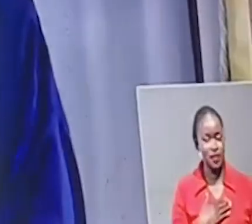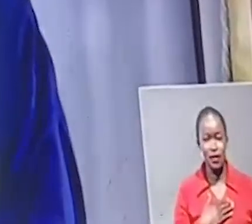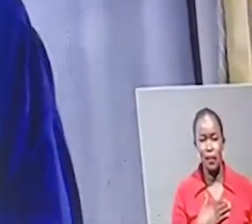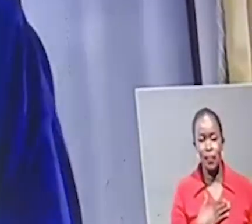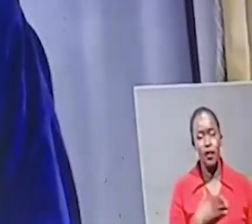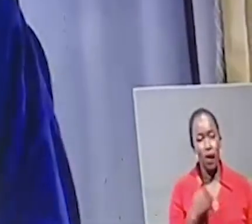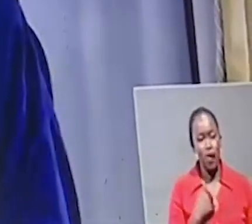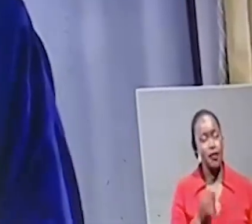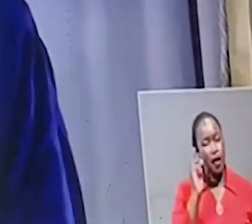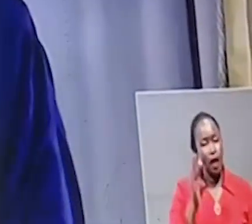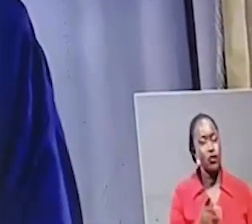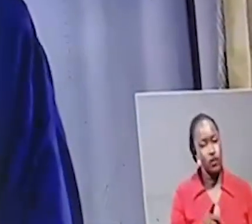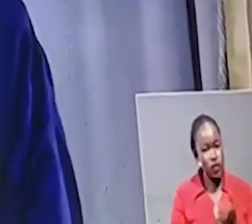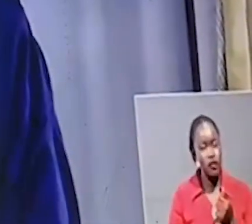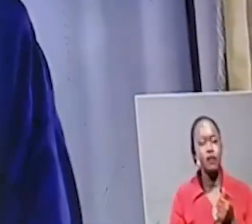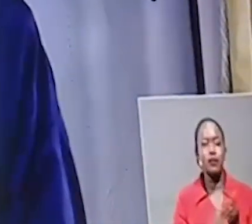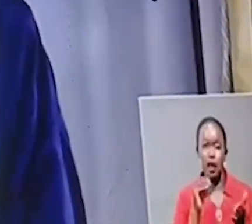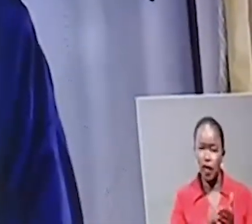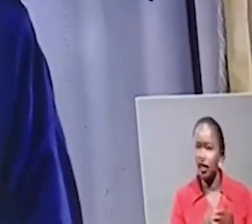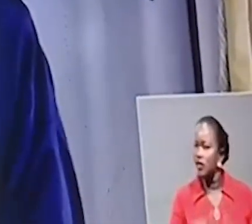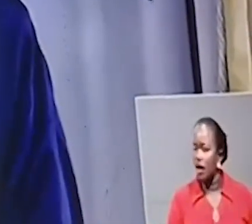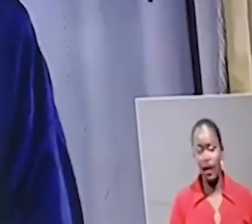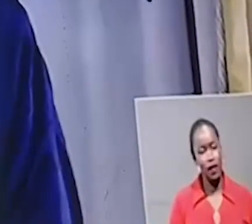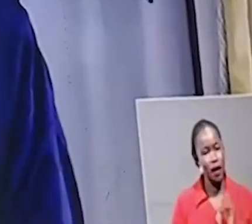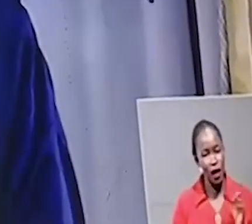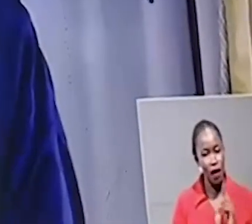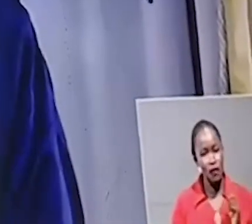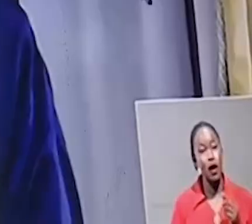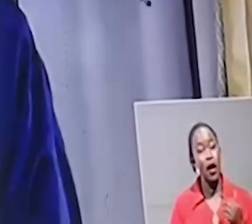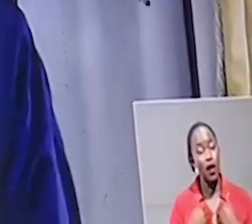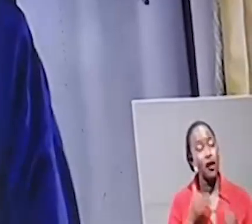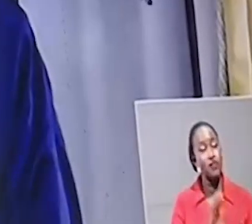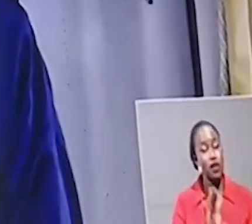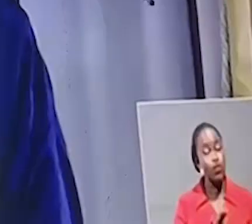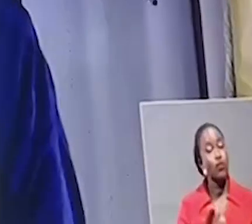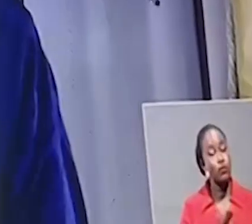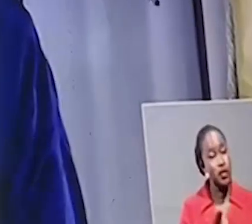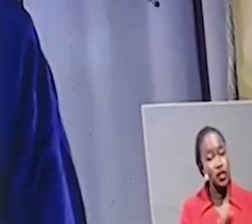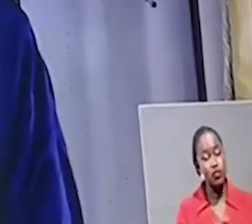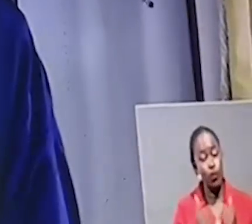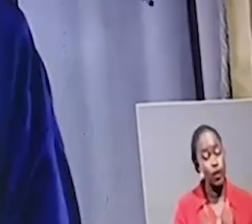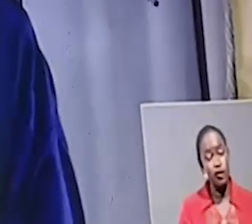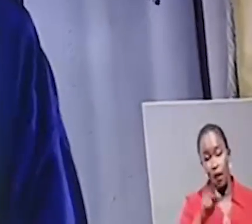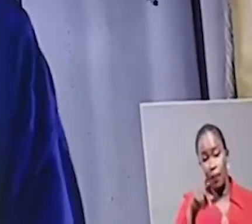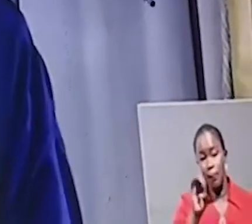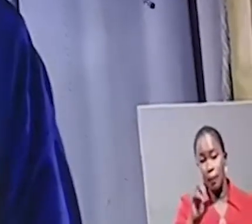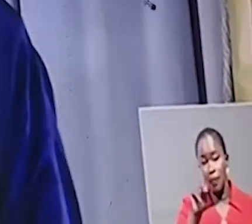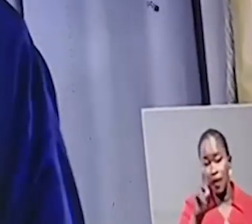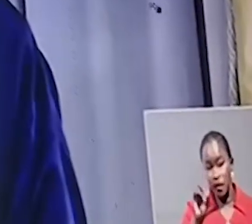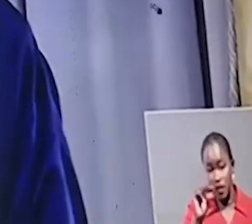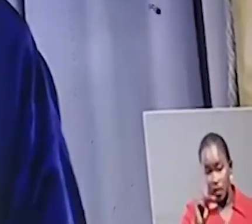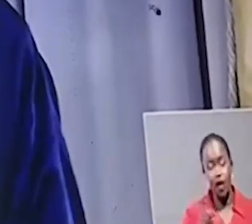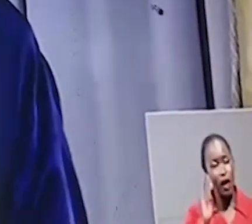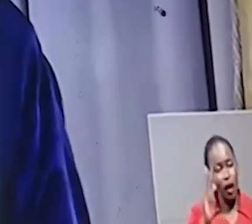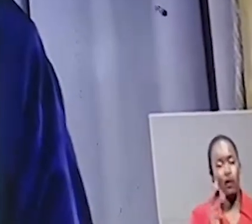I will receive them again, okay? Don't get tired. I have a lot of business which can be pending. And then I will ensure it is scheduled